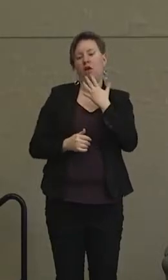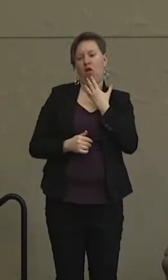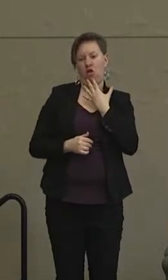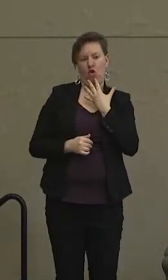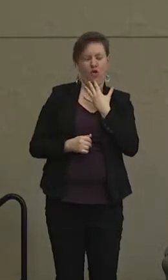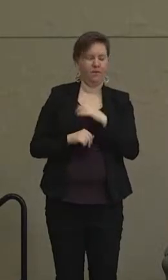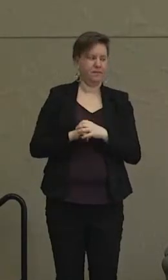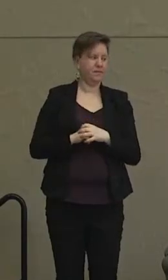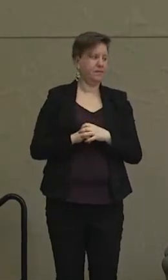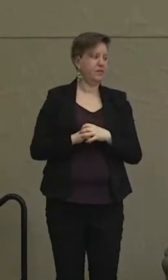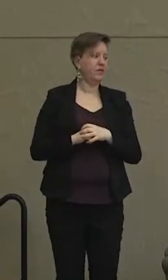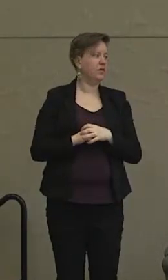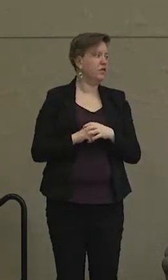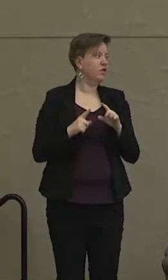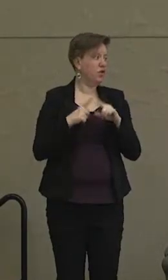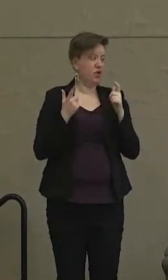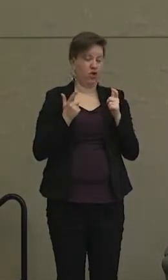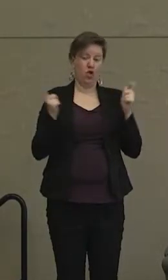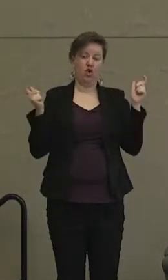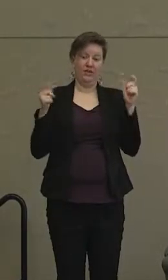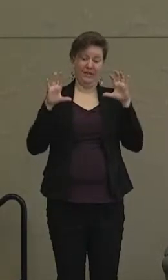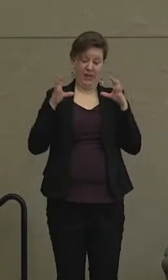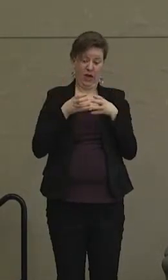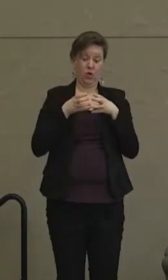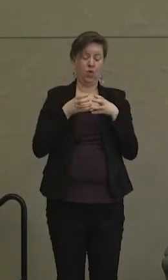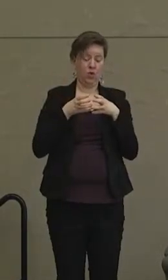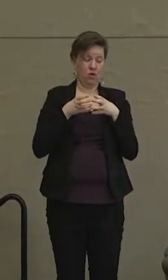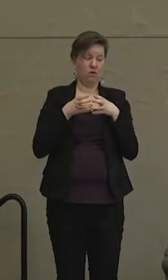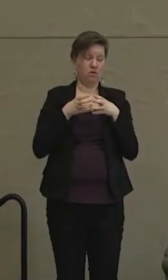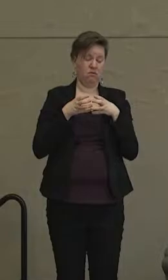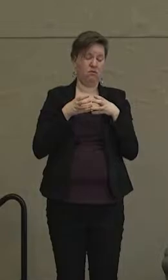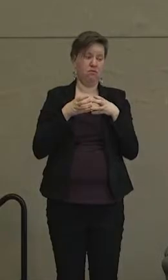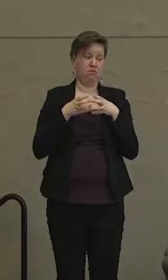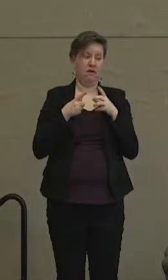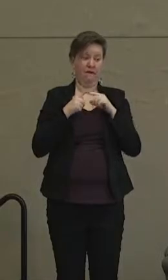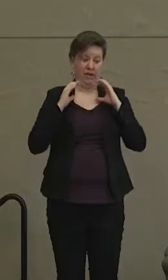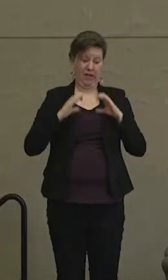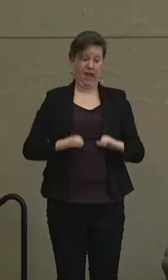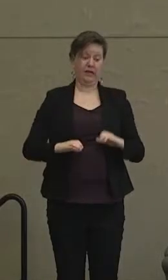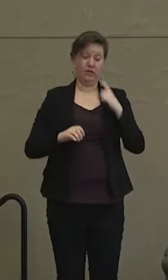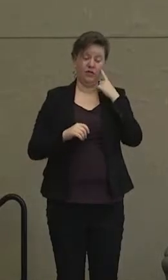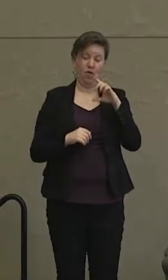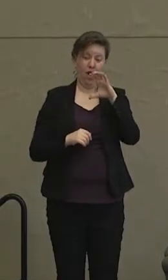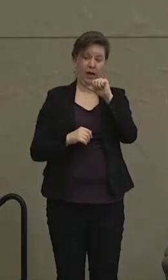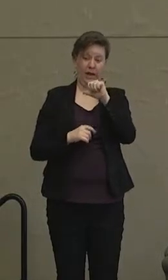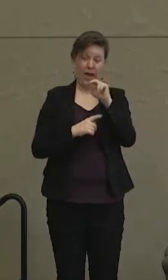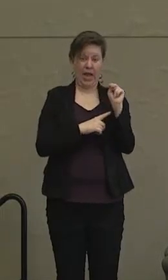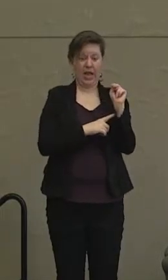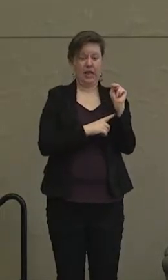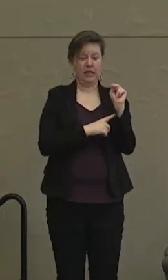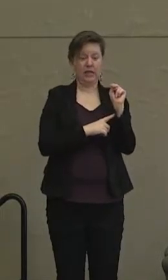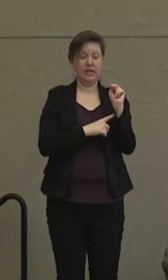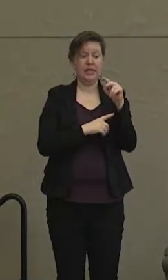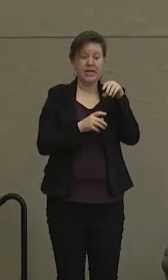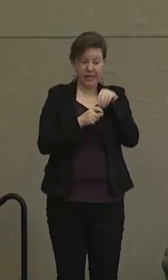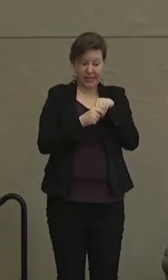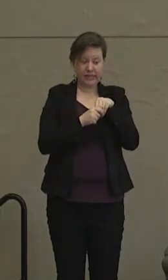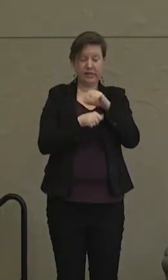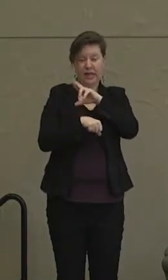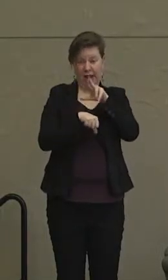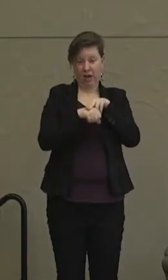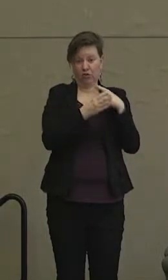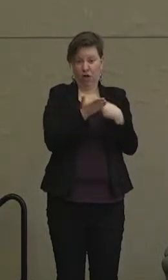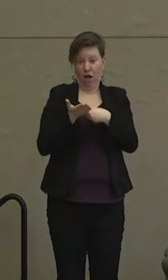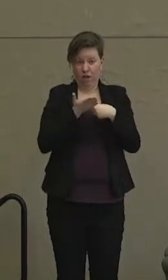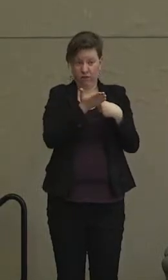Even though they are the largest category of clients for CAN, in the national conversation,